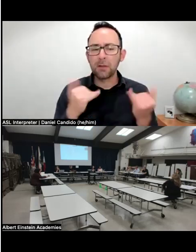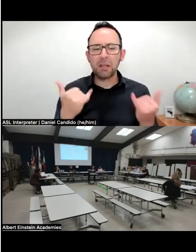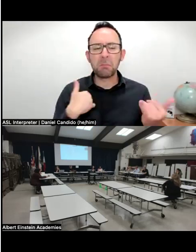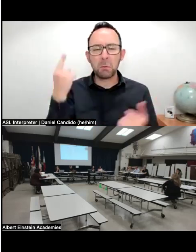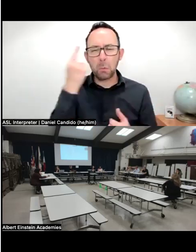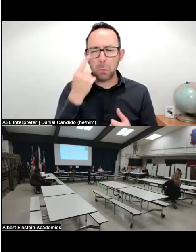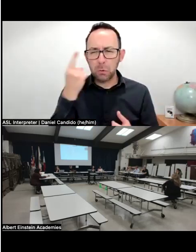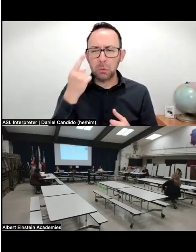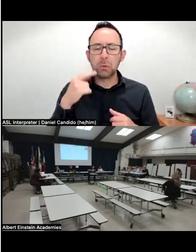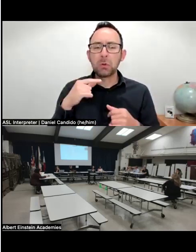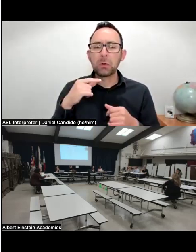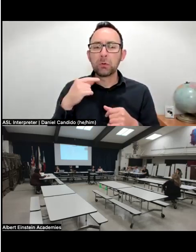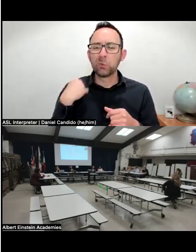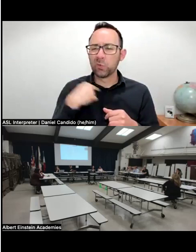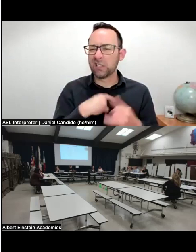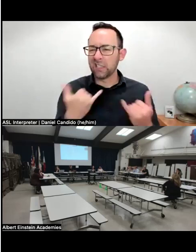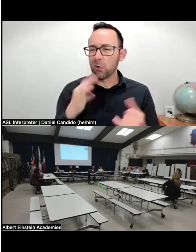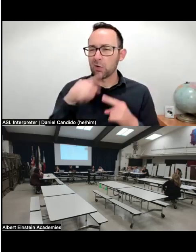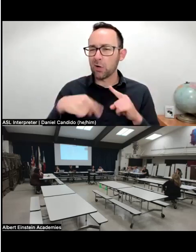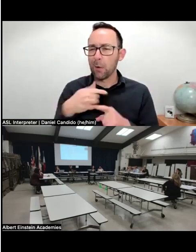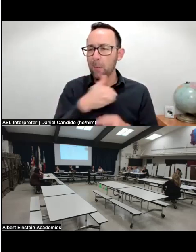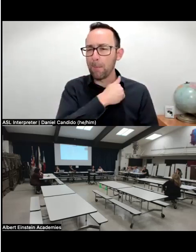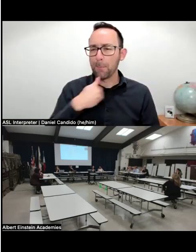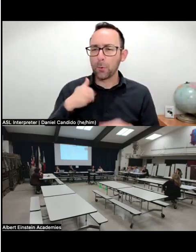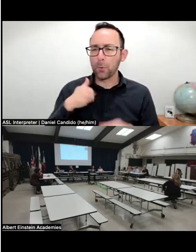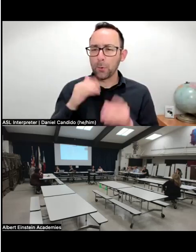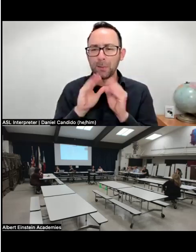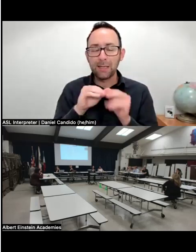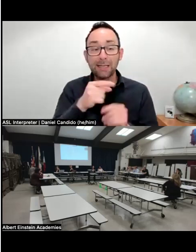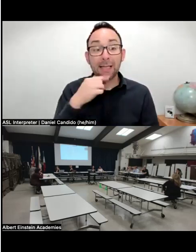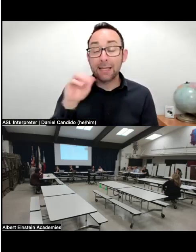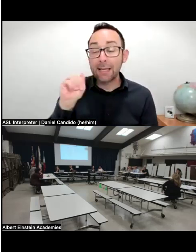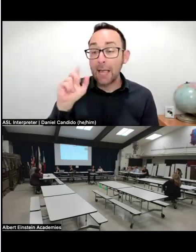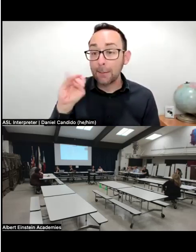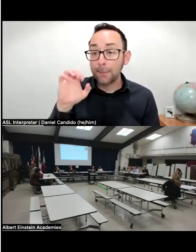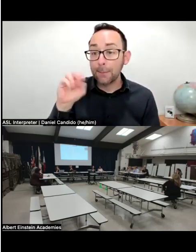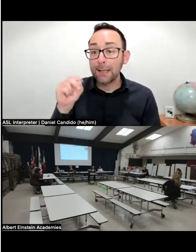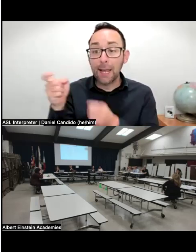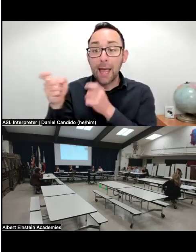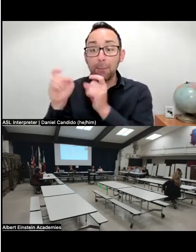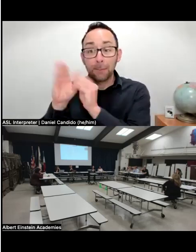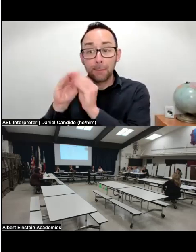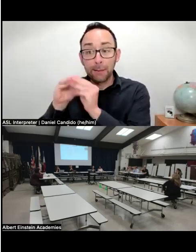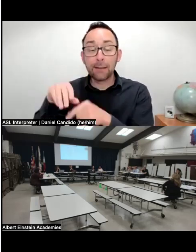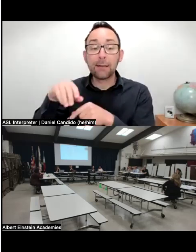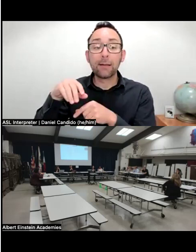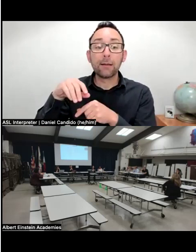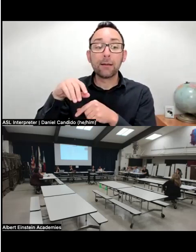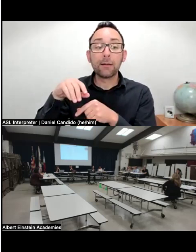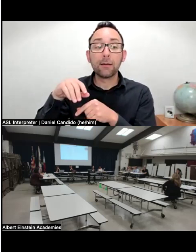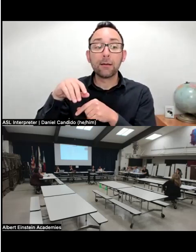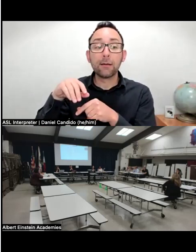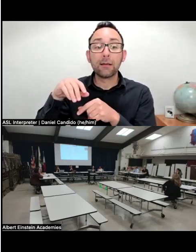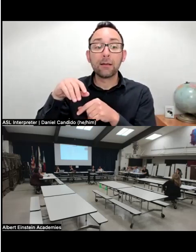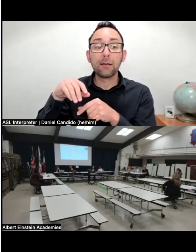about number of meetings, where it says admin meetings, in these little boxes, are these the